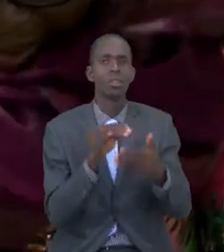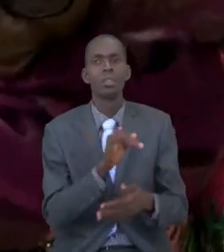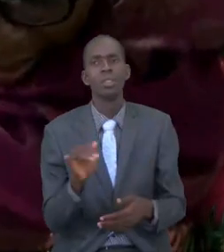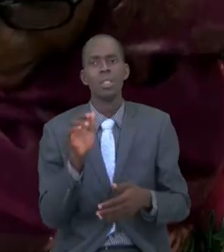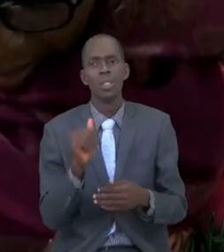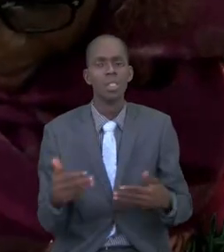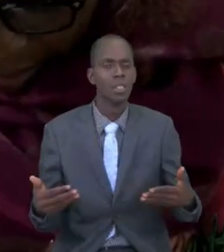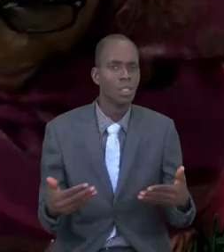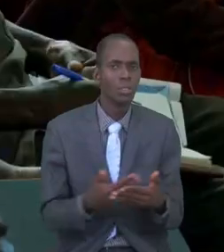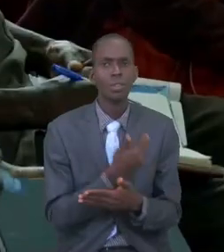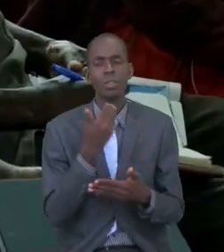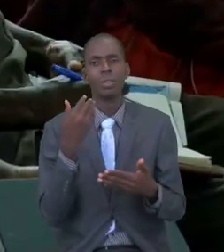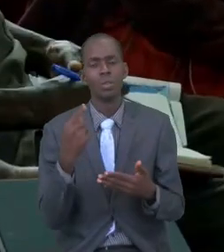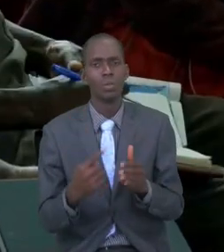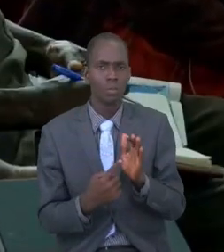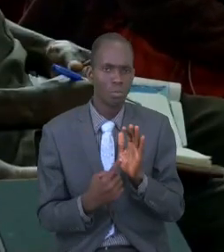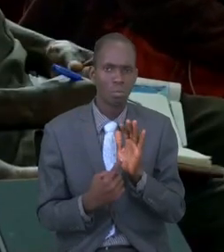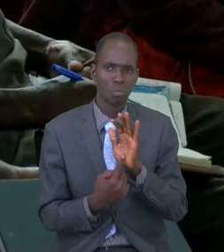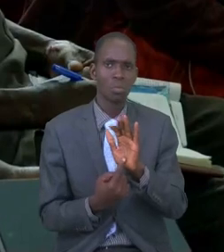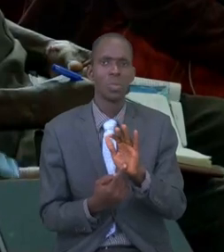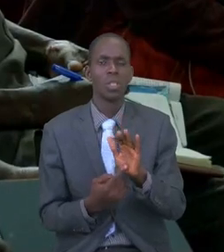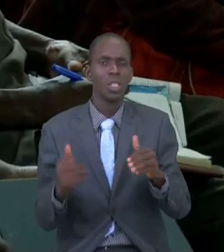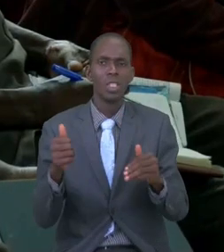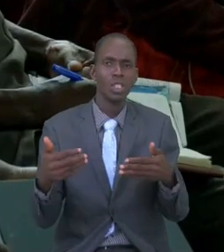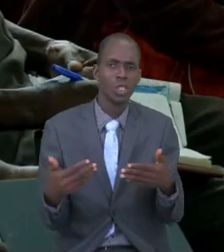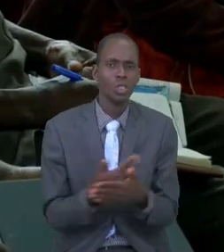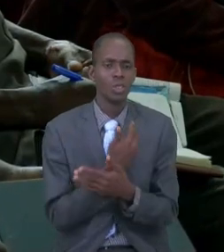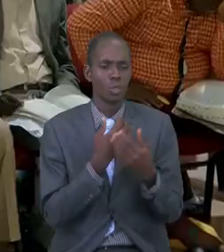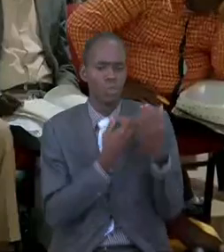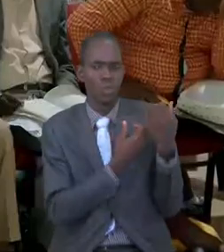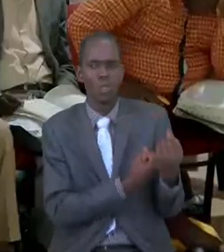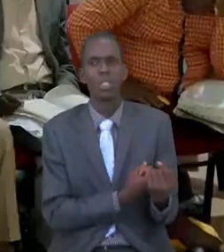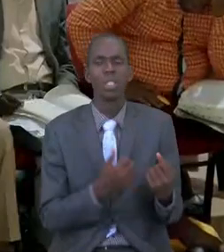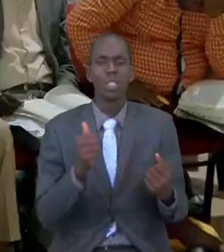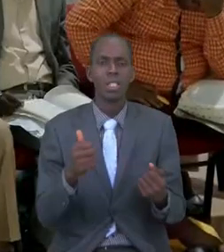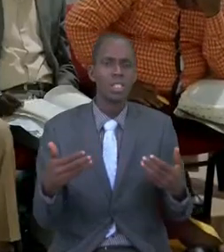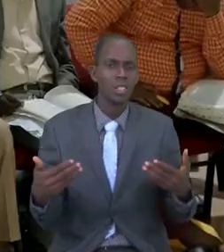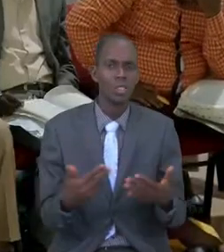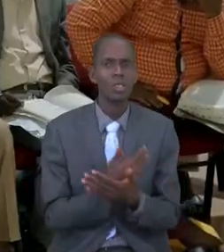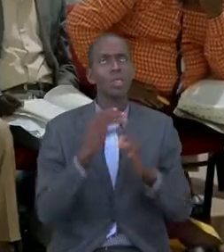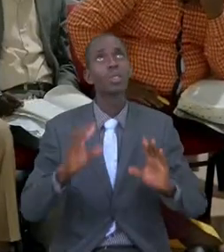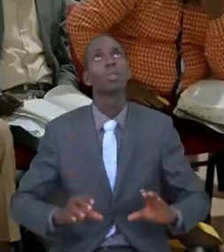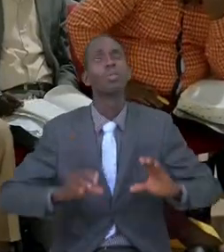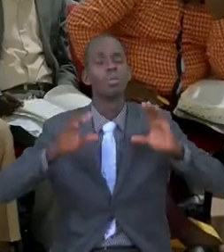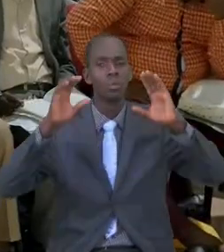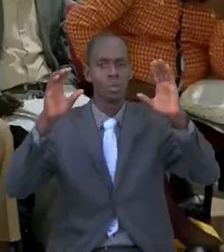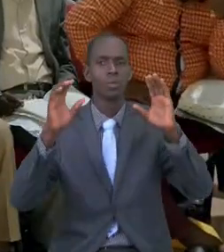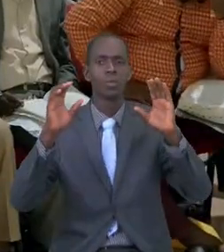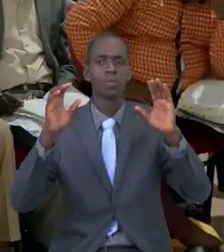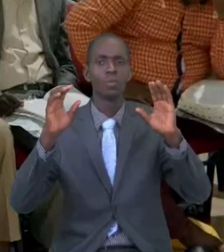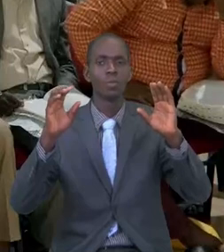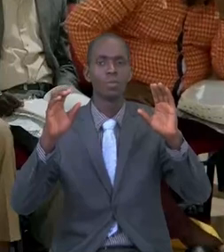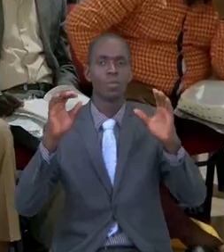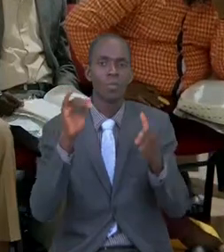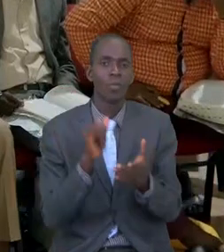new disposition, a new courage, a new commitment, that